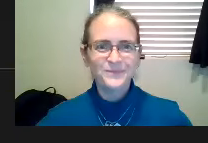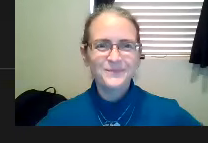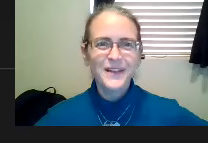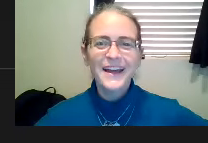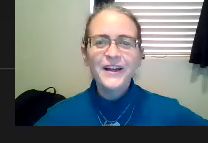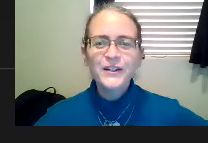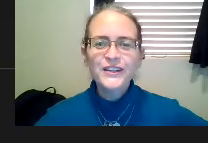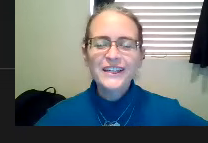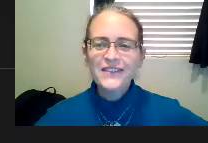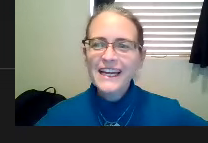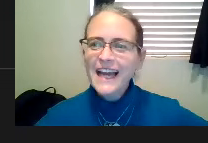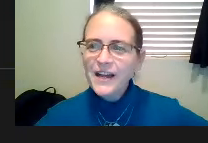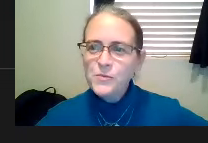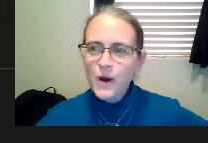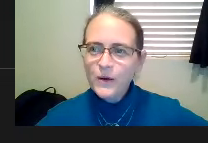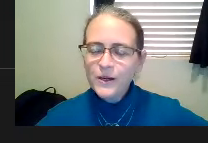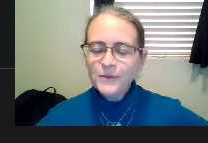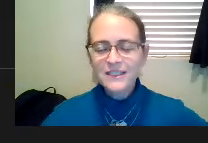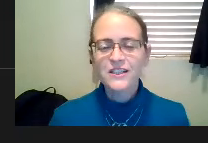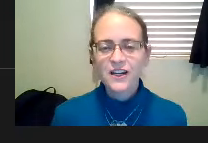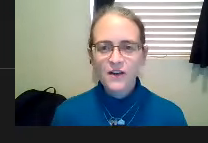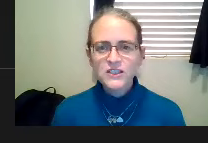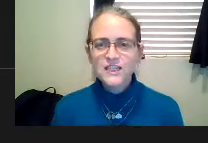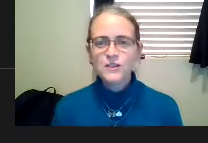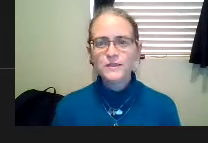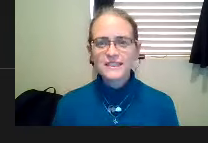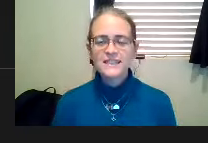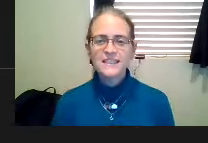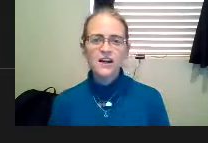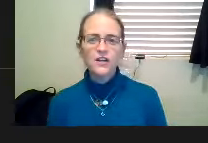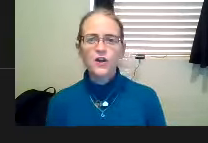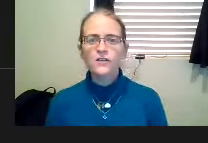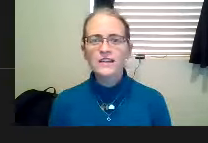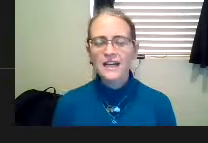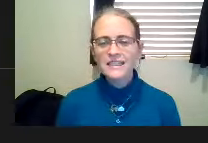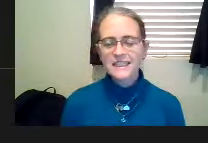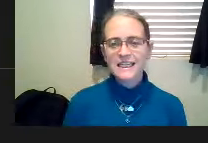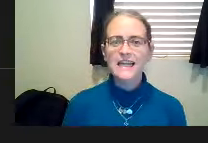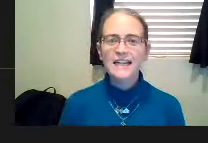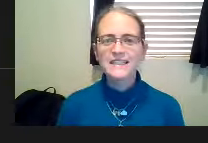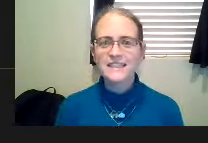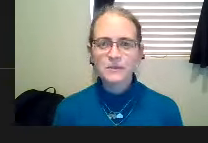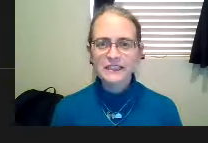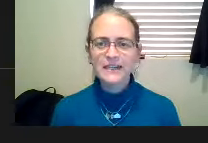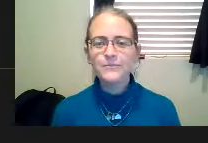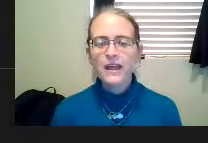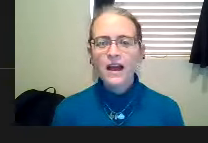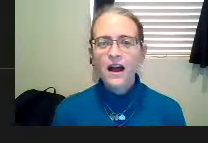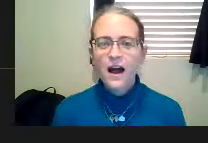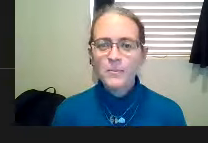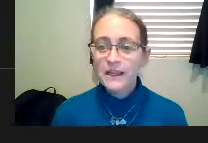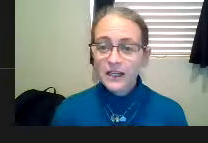Okay. Good evening and welcome to the Conversation 360 on COVID-19 and